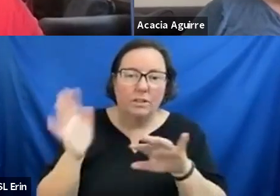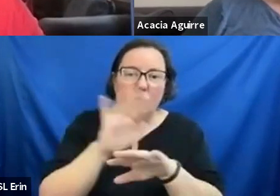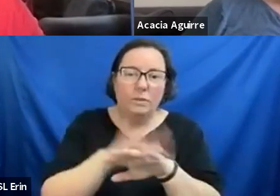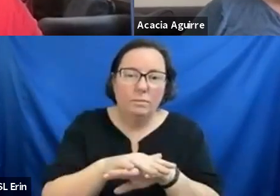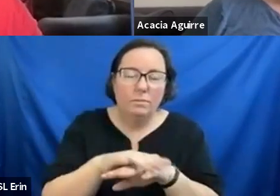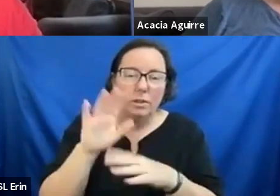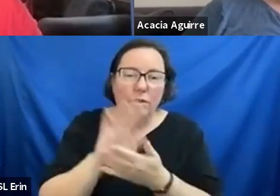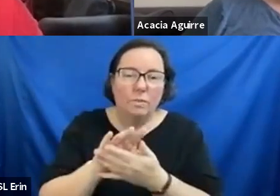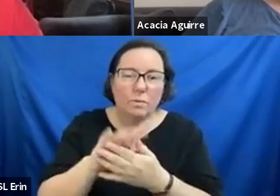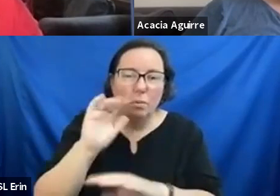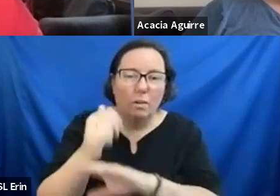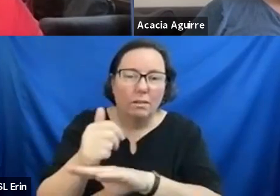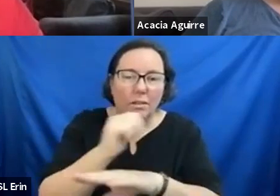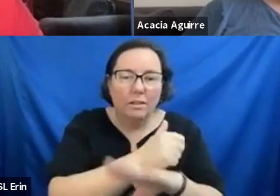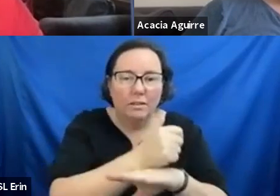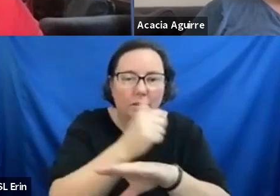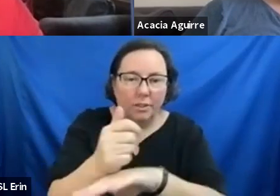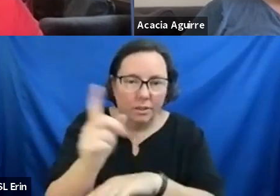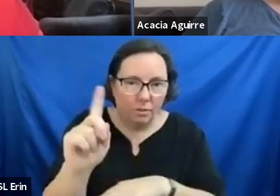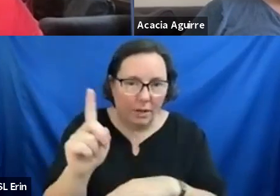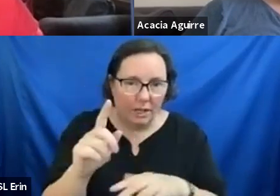BPS schools on top of the tiers.